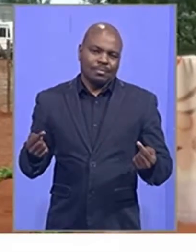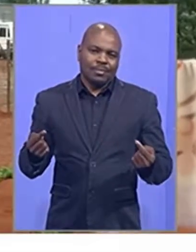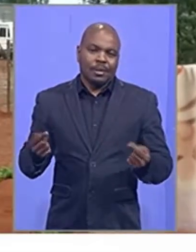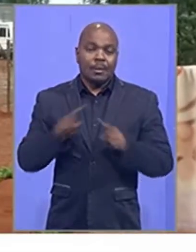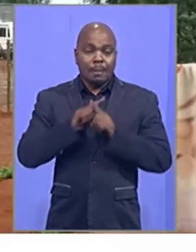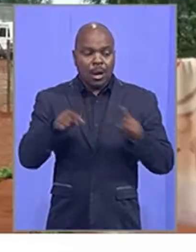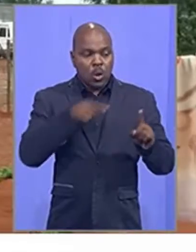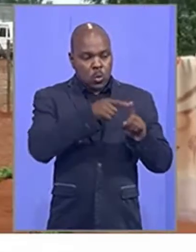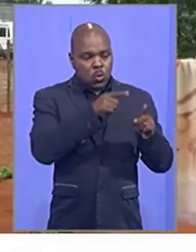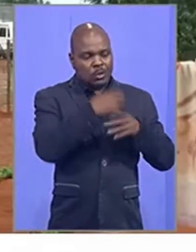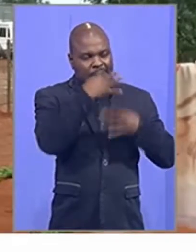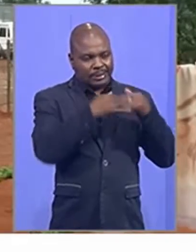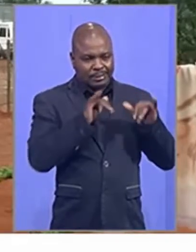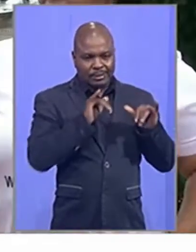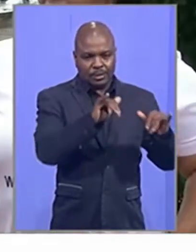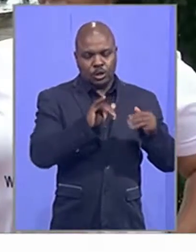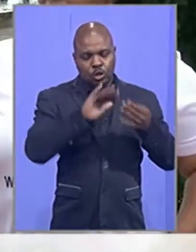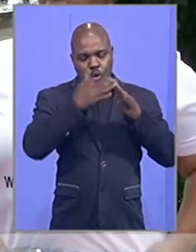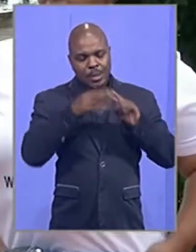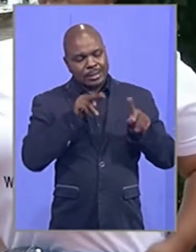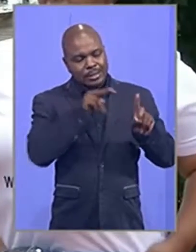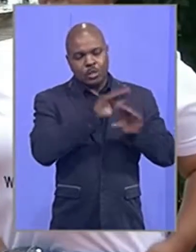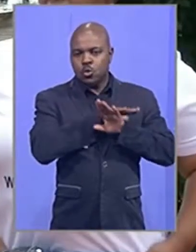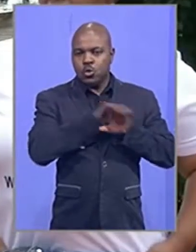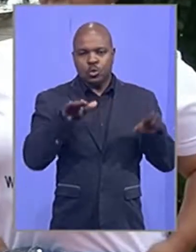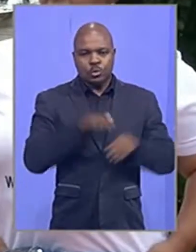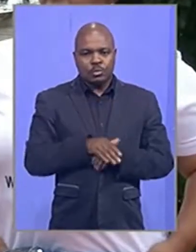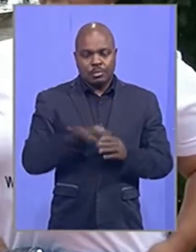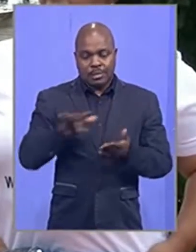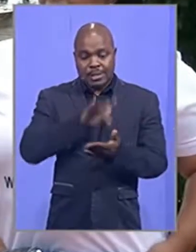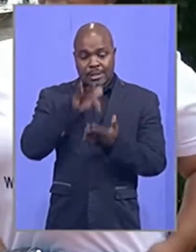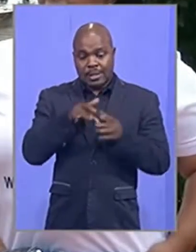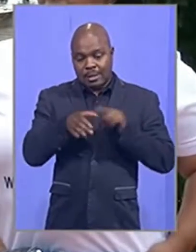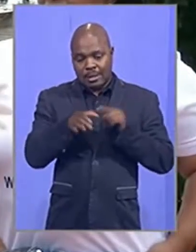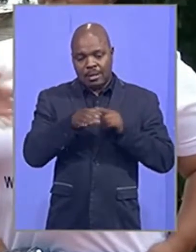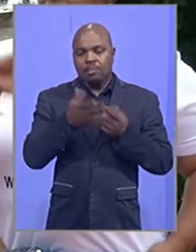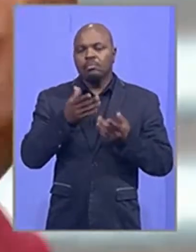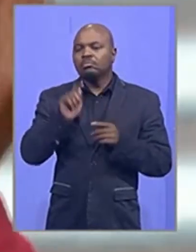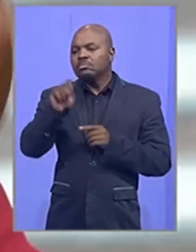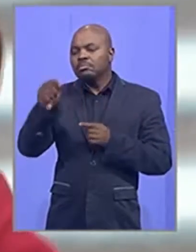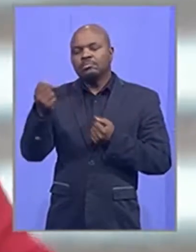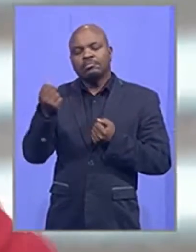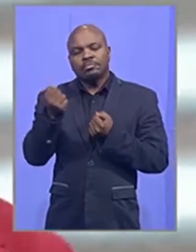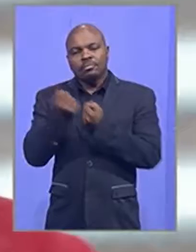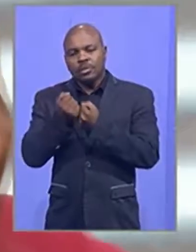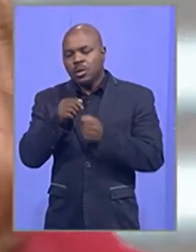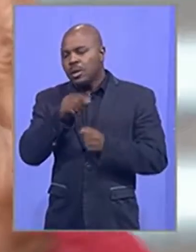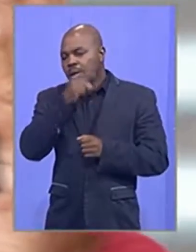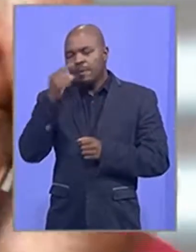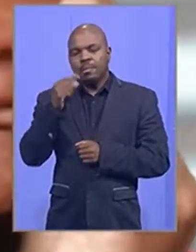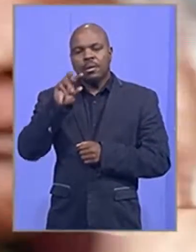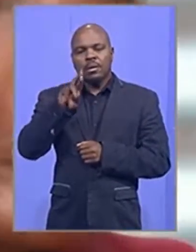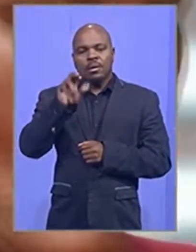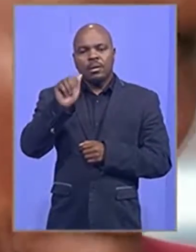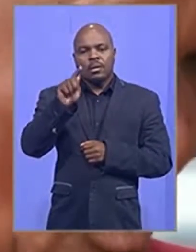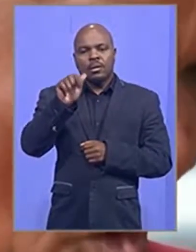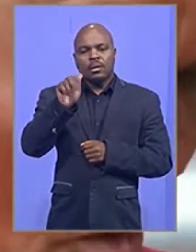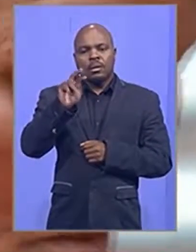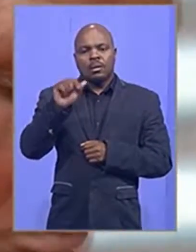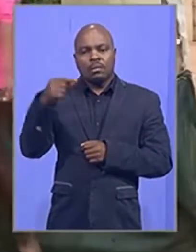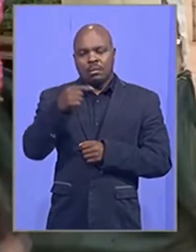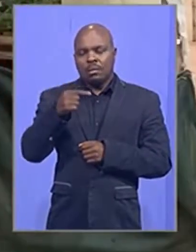of the community and nobody has to see him. Centre e tshetsang mahlatsipa ya ratanang le yona e sale e ema ba lelapa nokeng